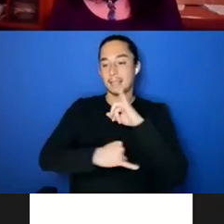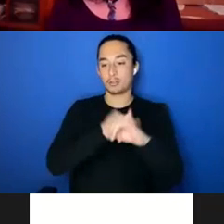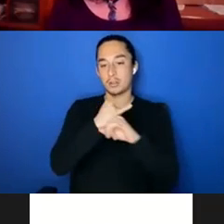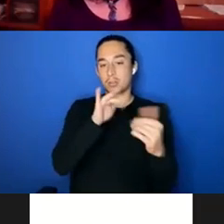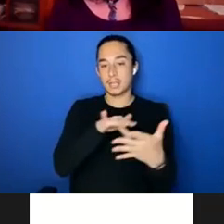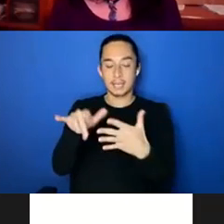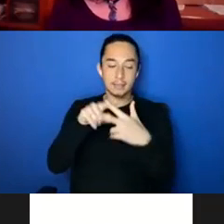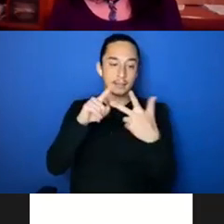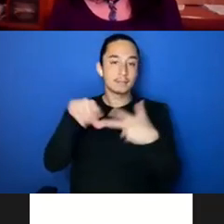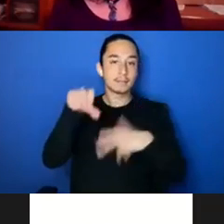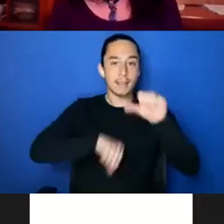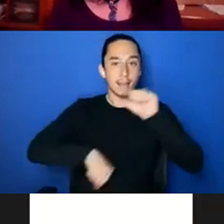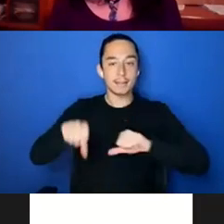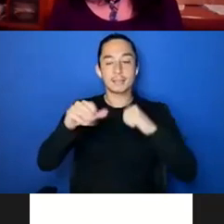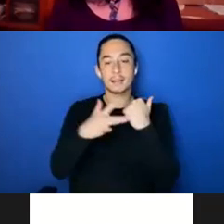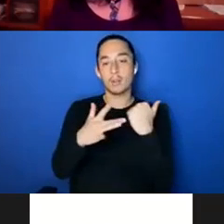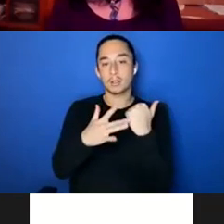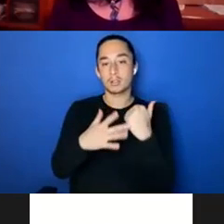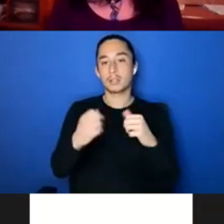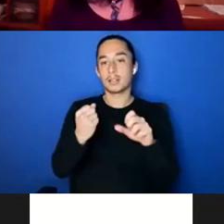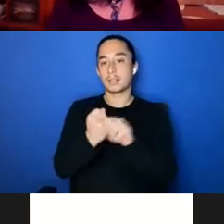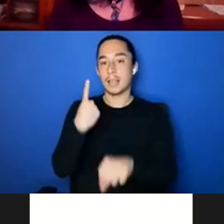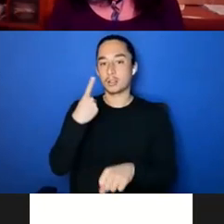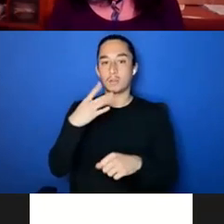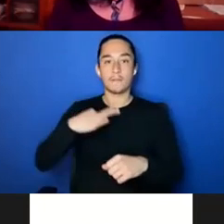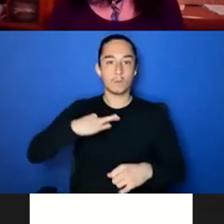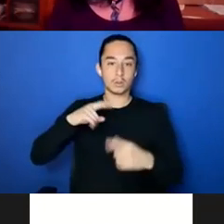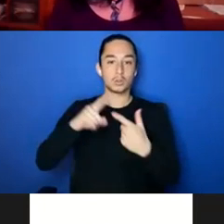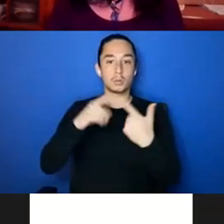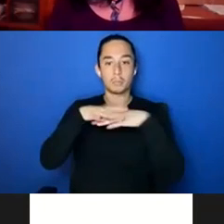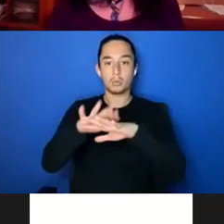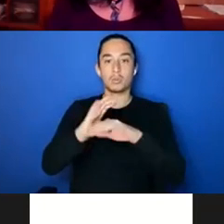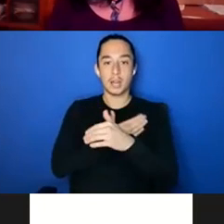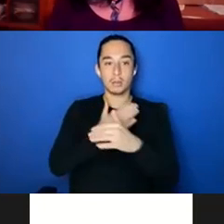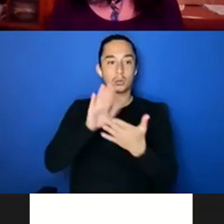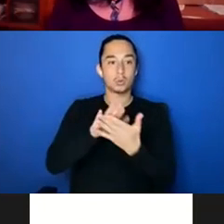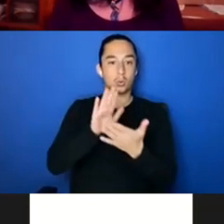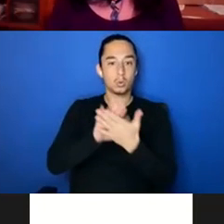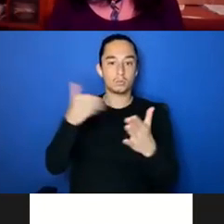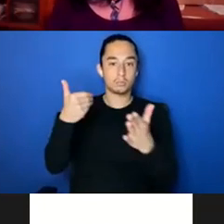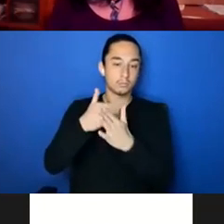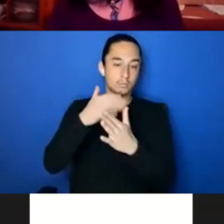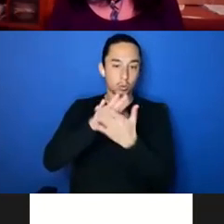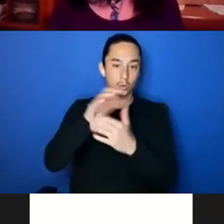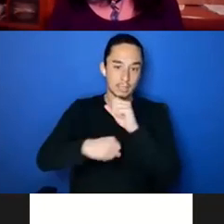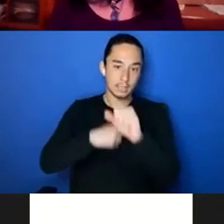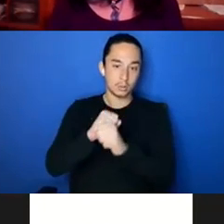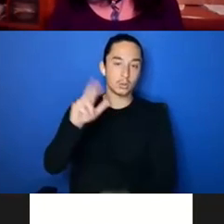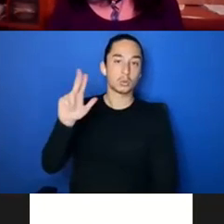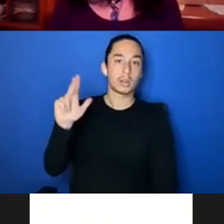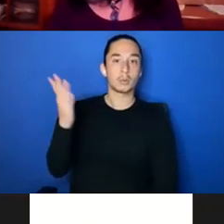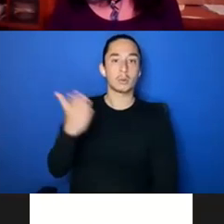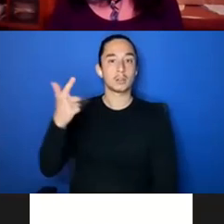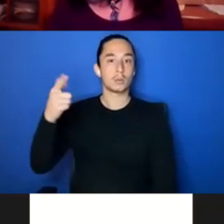and Technology. Last year voted to merge our school effective the upcoming school year, which is the 23-24 school